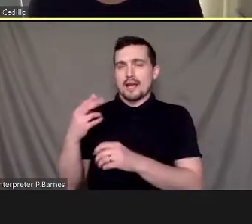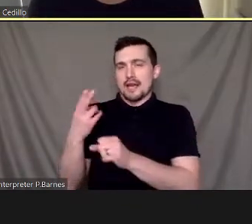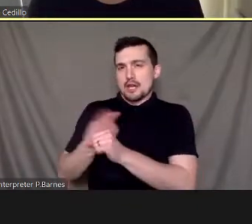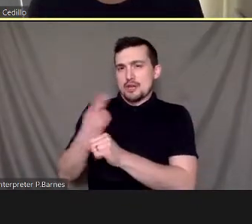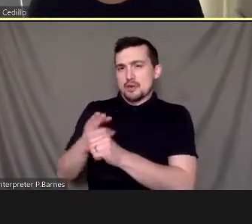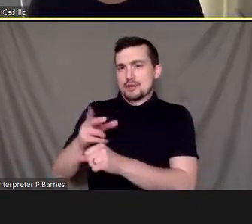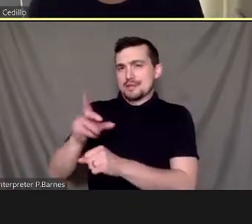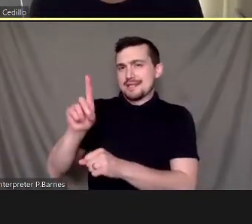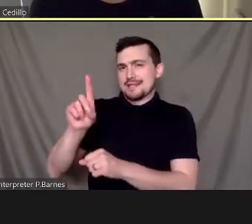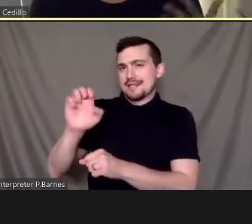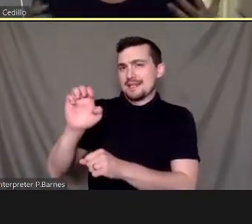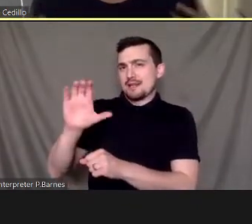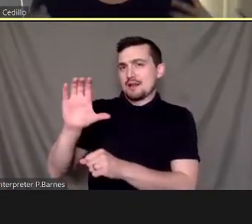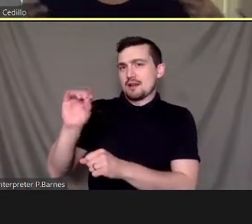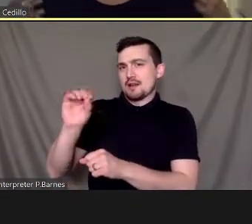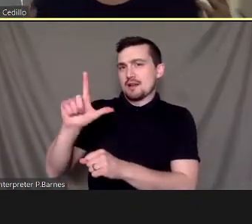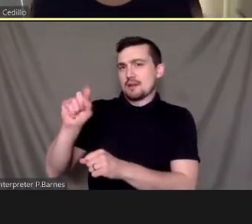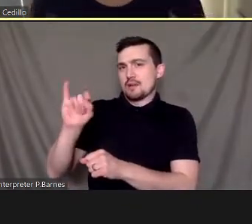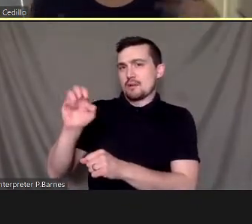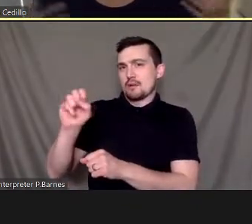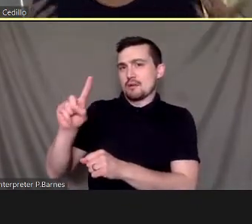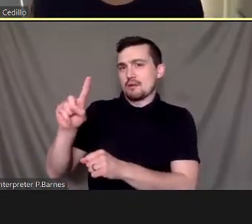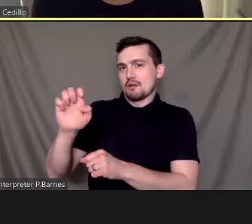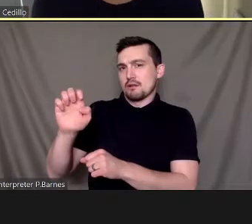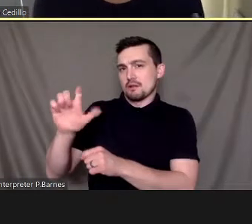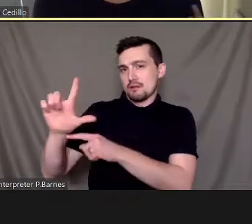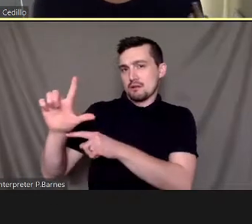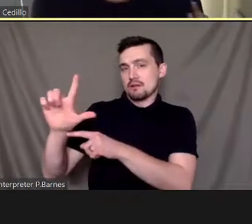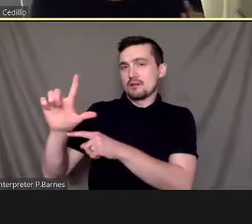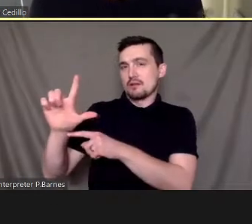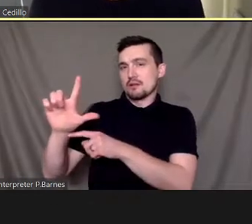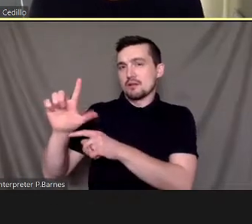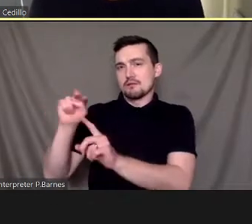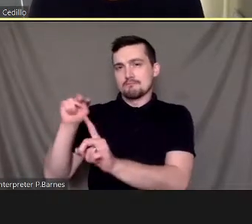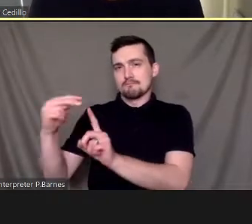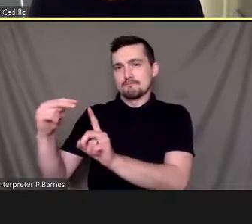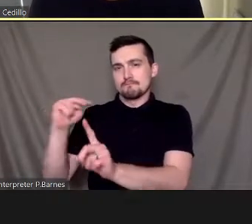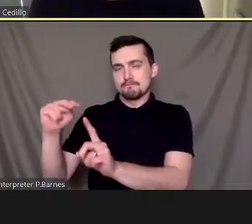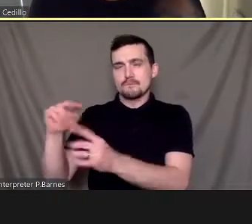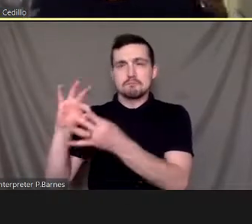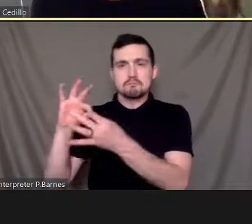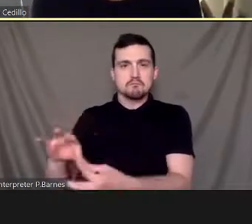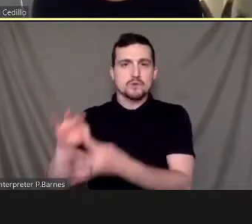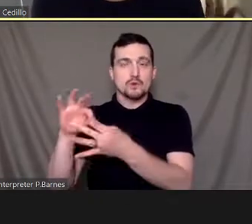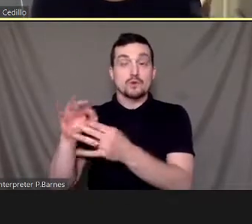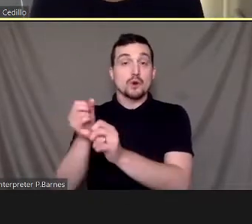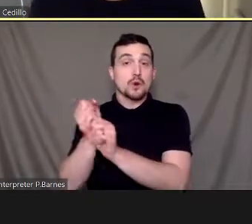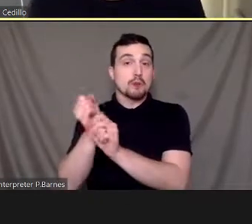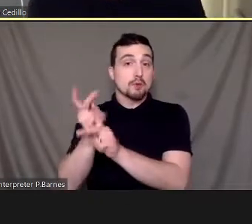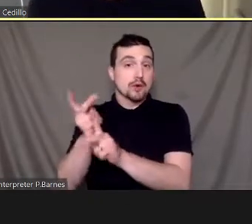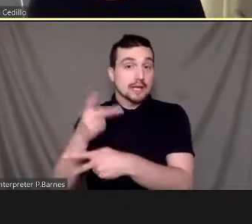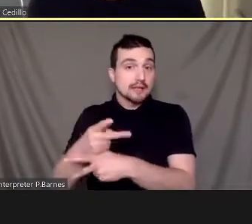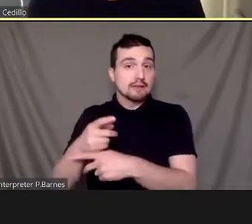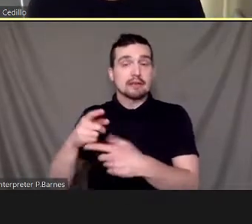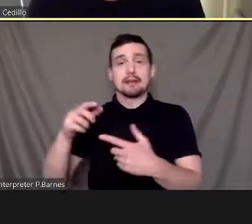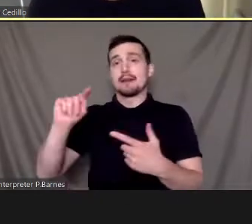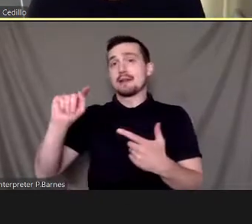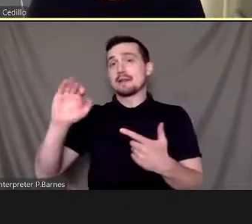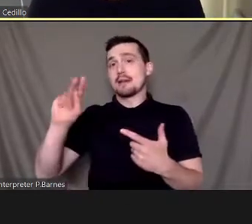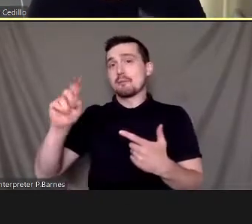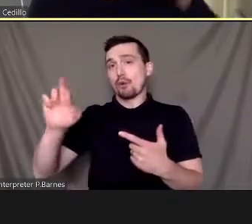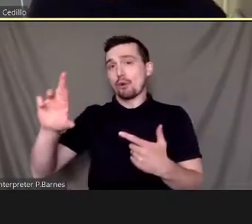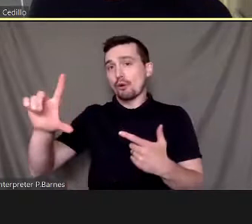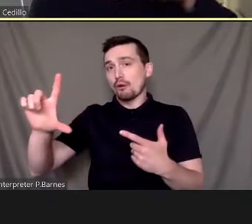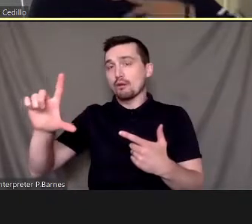thinking through these things, especially when it comes to issues of productivity and temporal labor, is